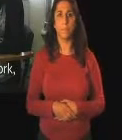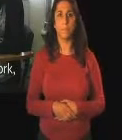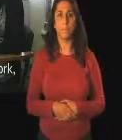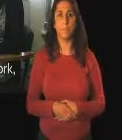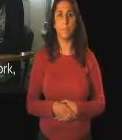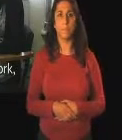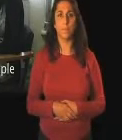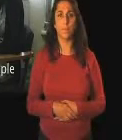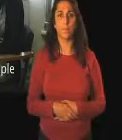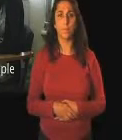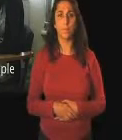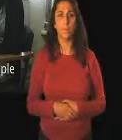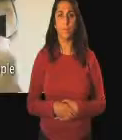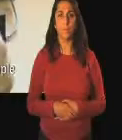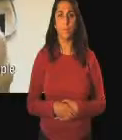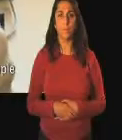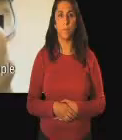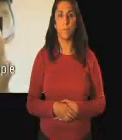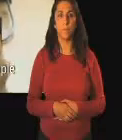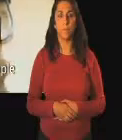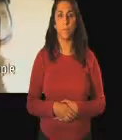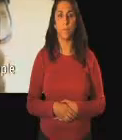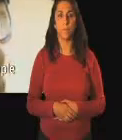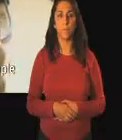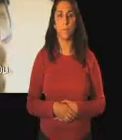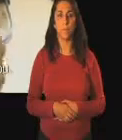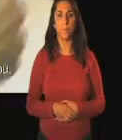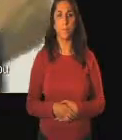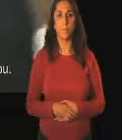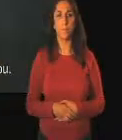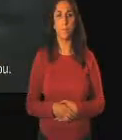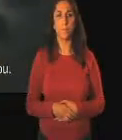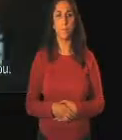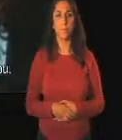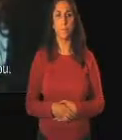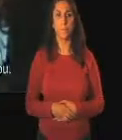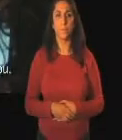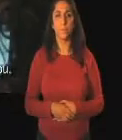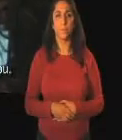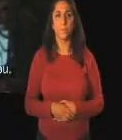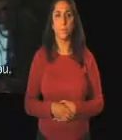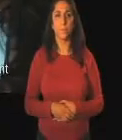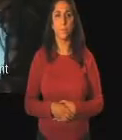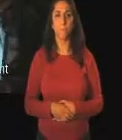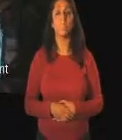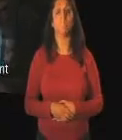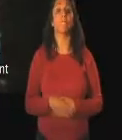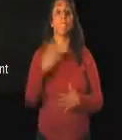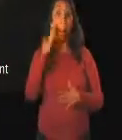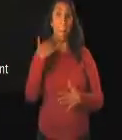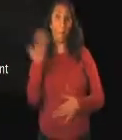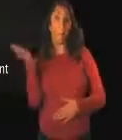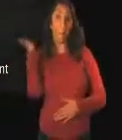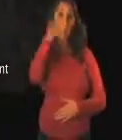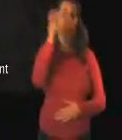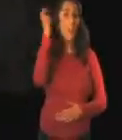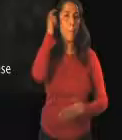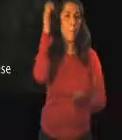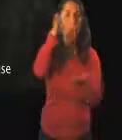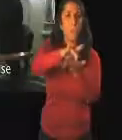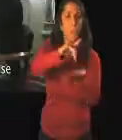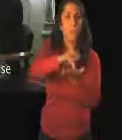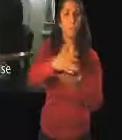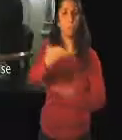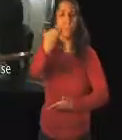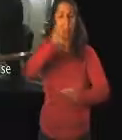so much hard work, quite frustrating and other people had to be quite patient with you. So as I went back to the implant